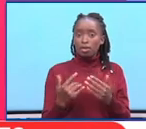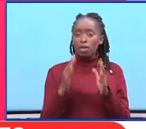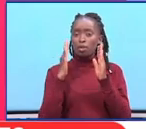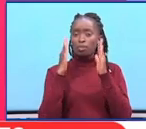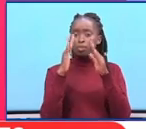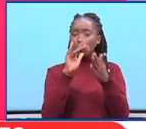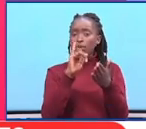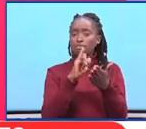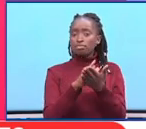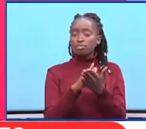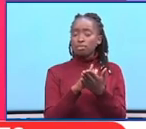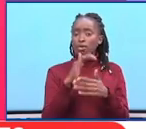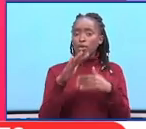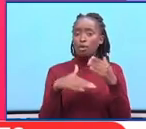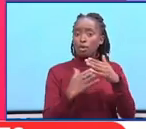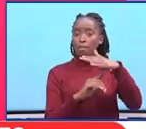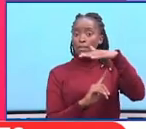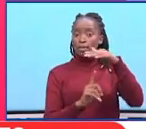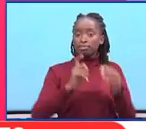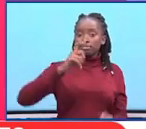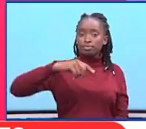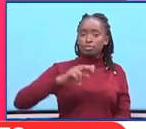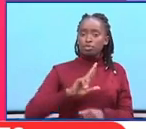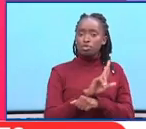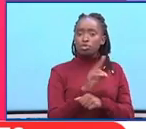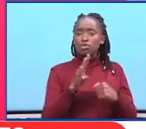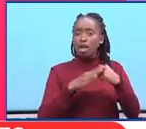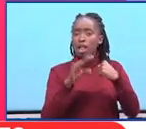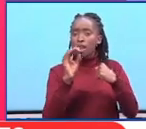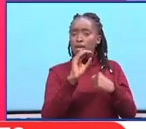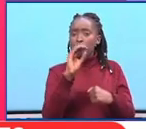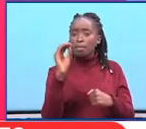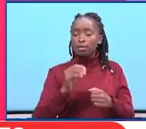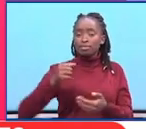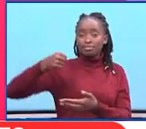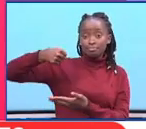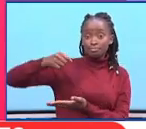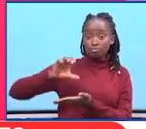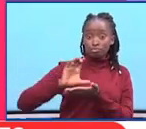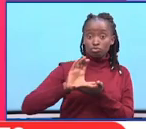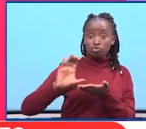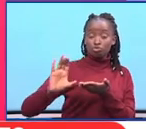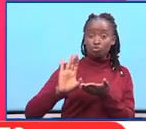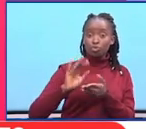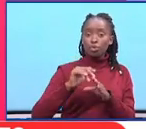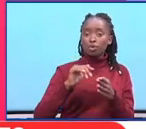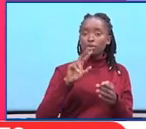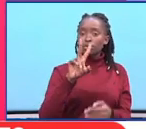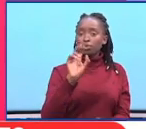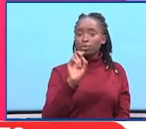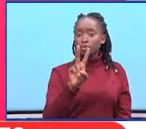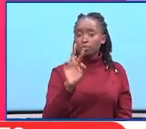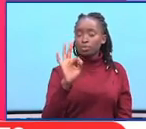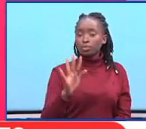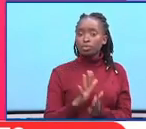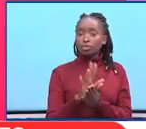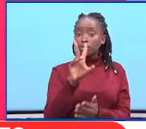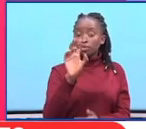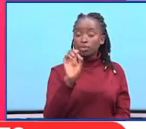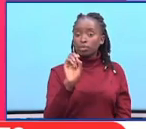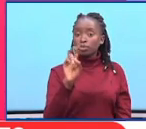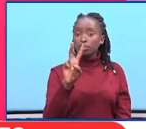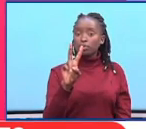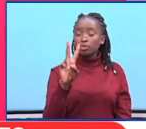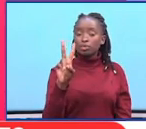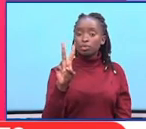are required to use only 90% of their budget allocation in the 2023-2024 financial year and set aside the rest